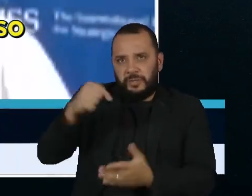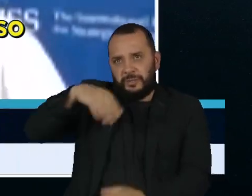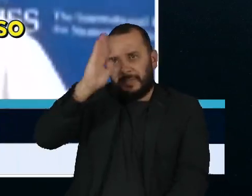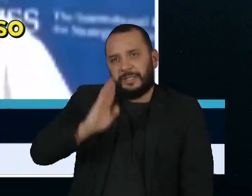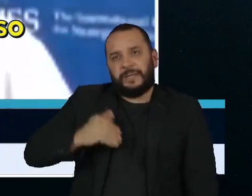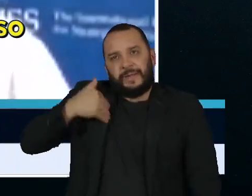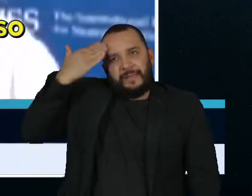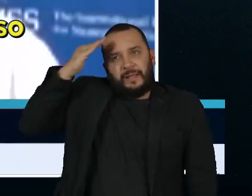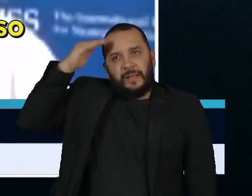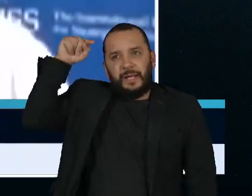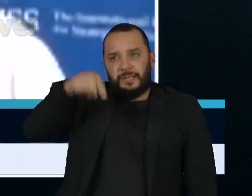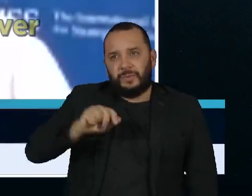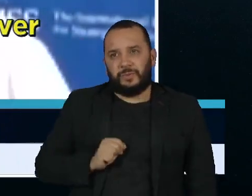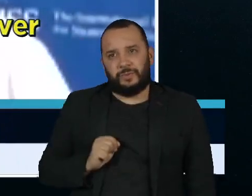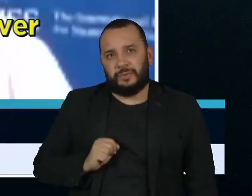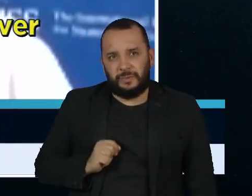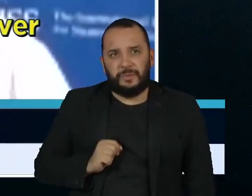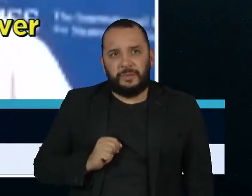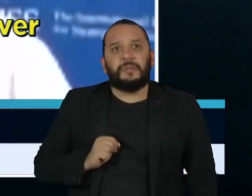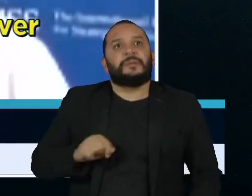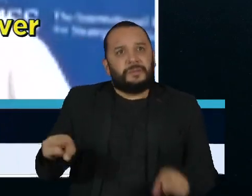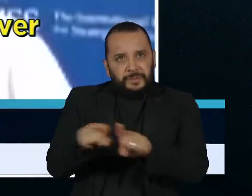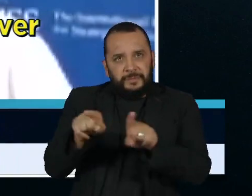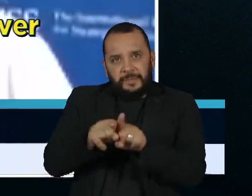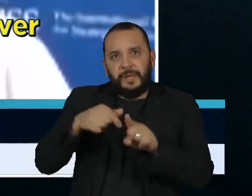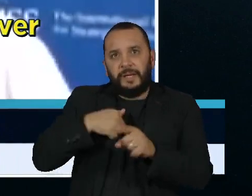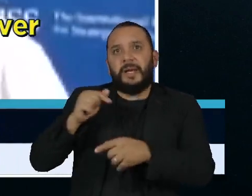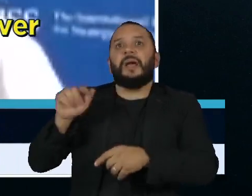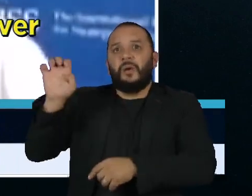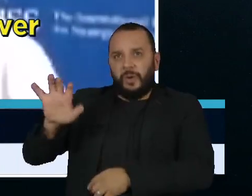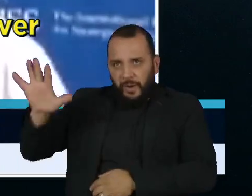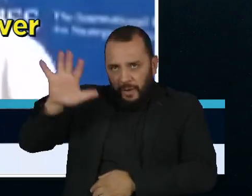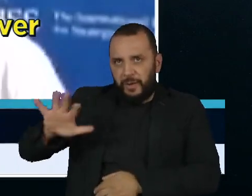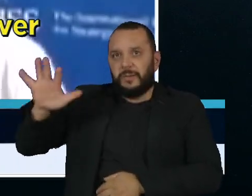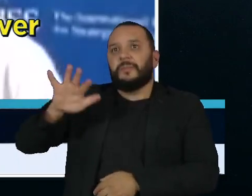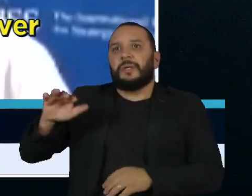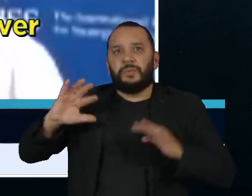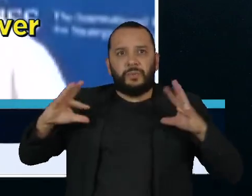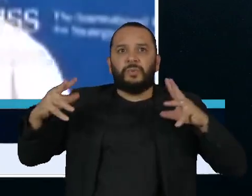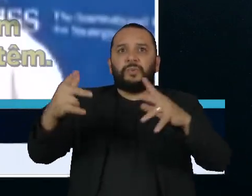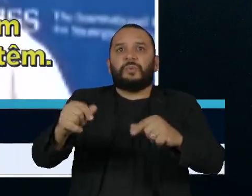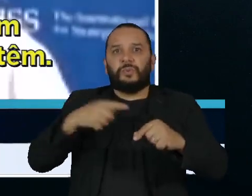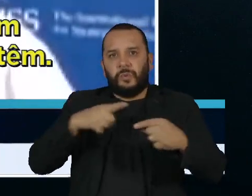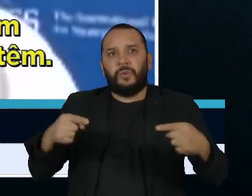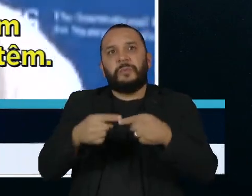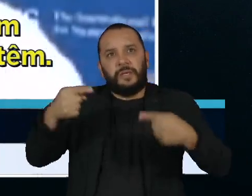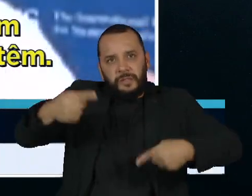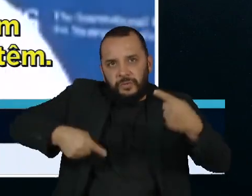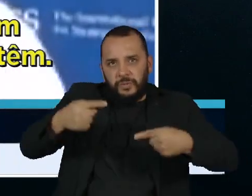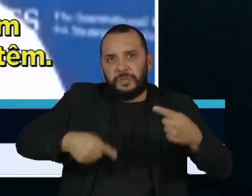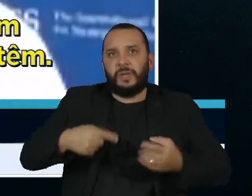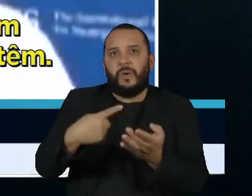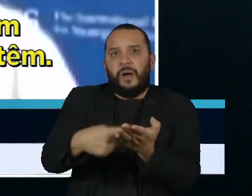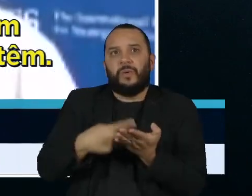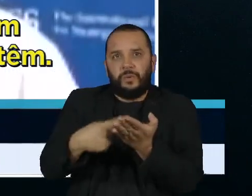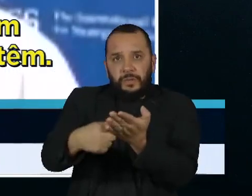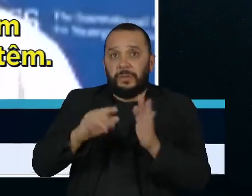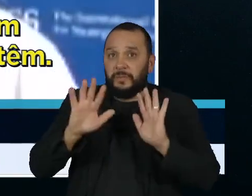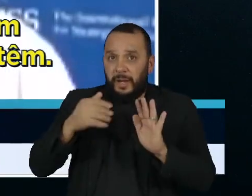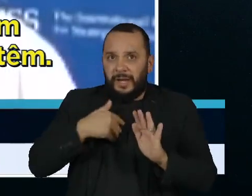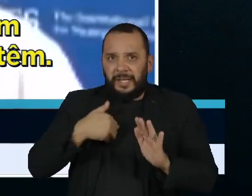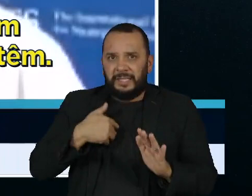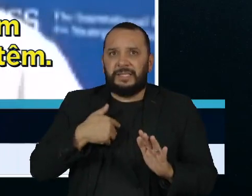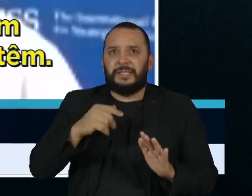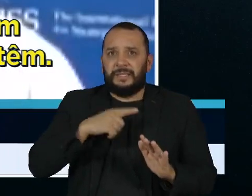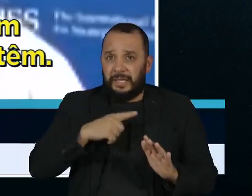Brazil has to realize also that, and Europe, that not everything depends on this agreement, but the whole scheme